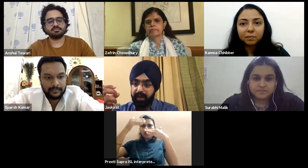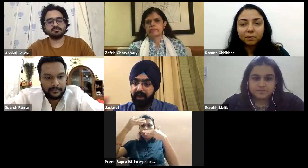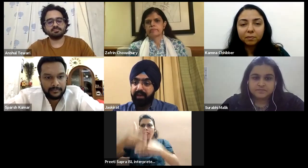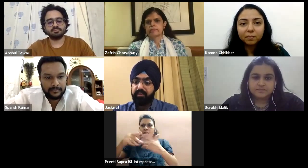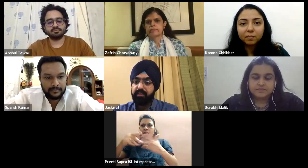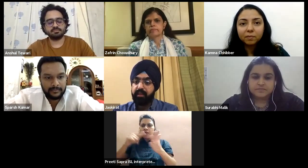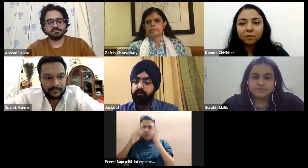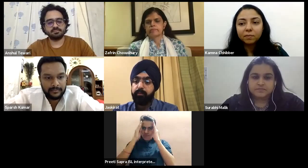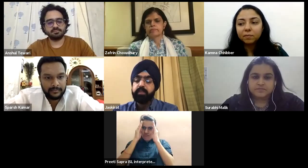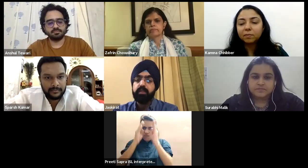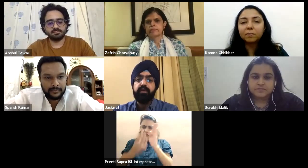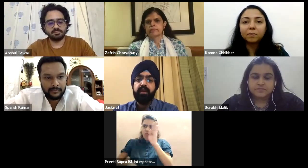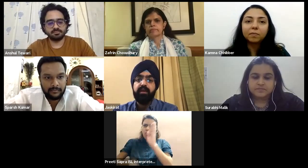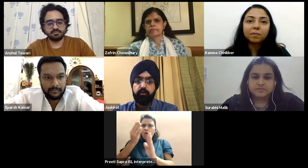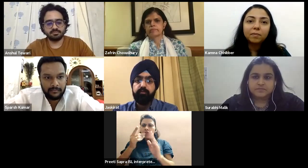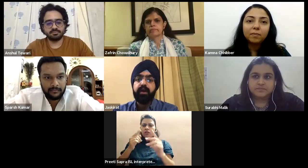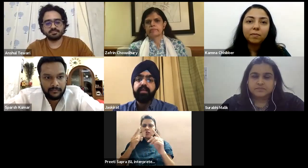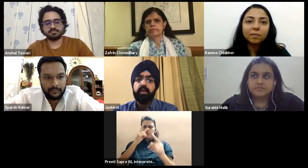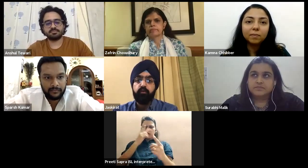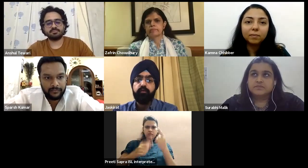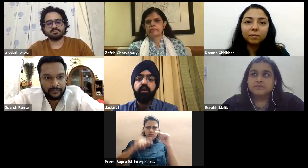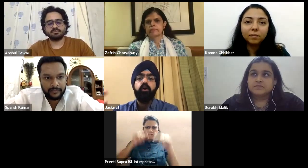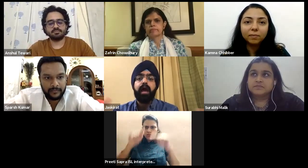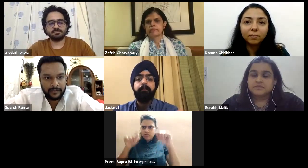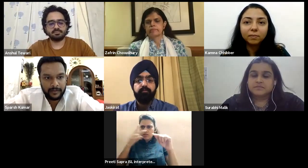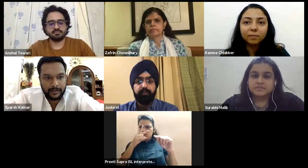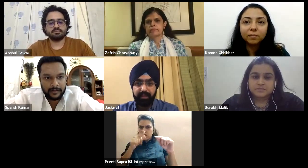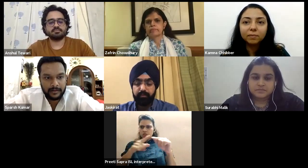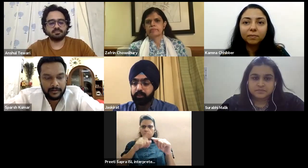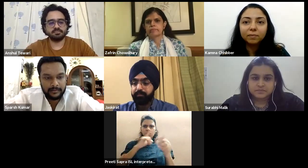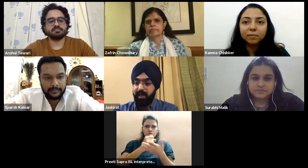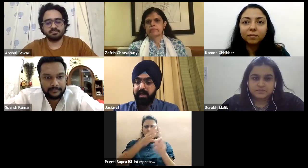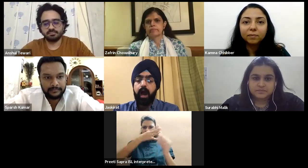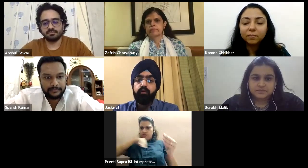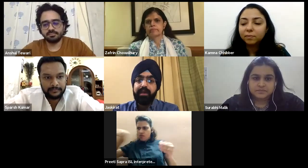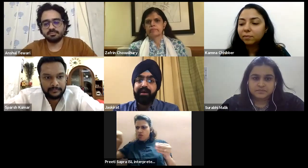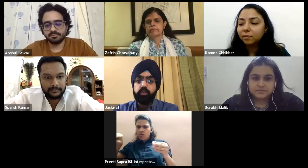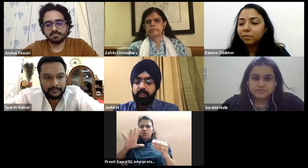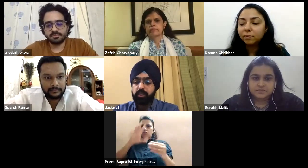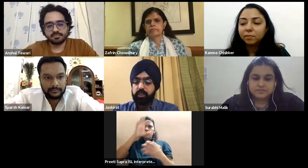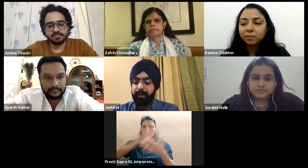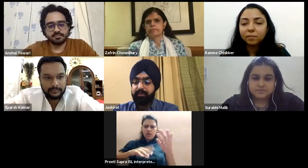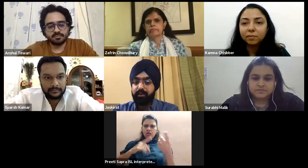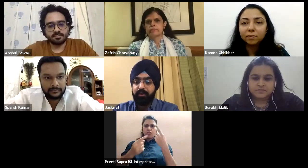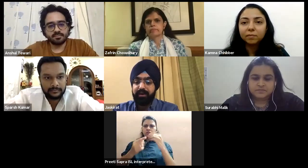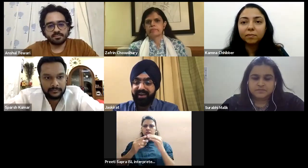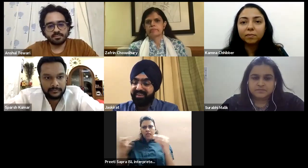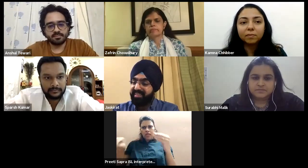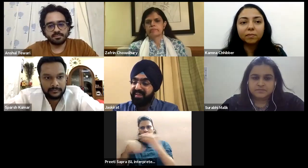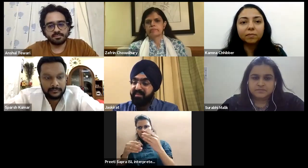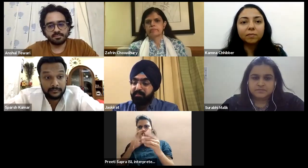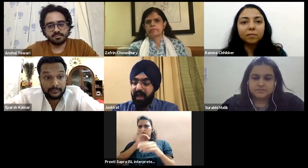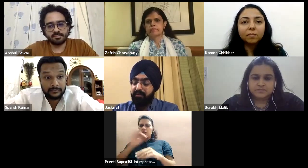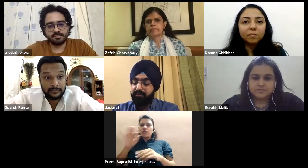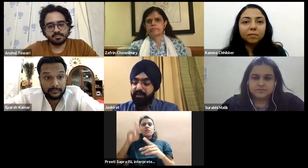focused on analyzing the information that we're reading before we are actually forwarding or amplifying that information. Now, how do we change the